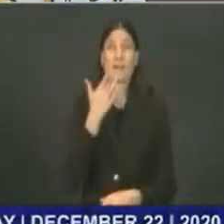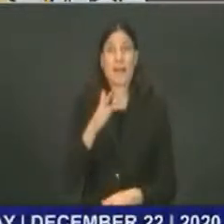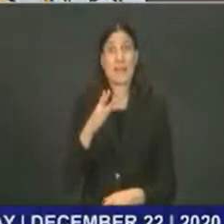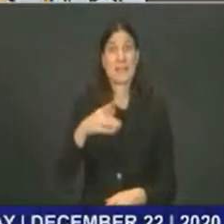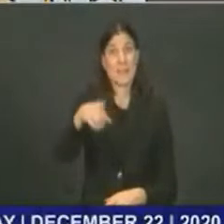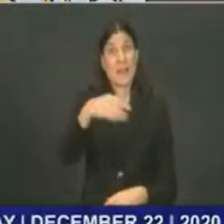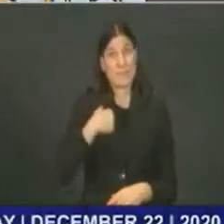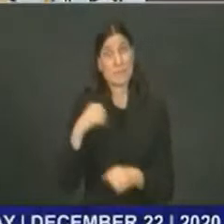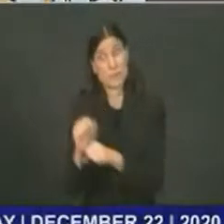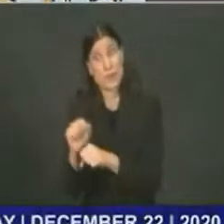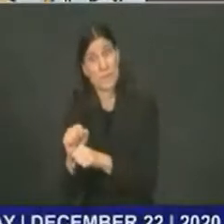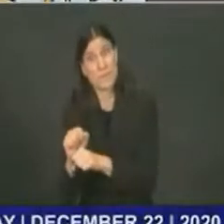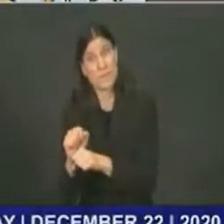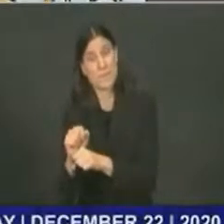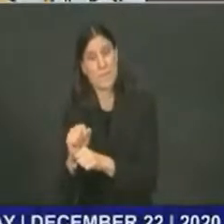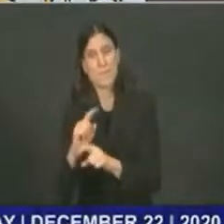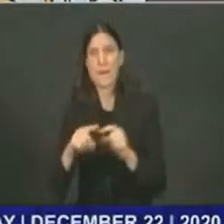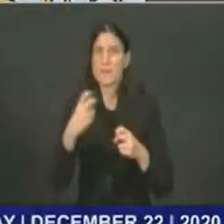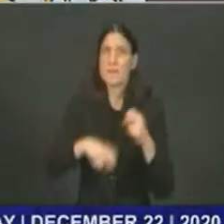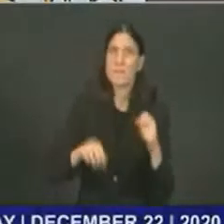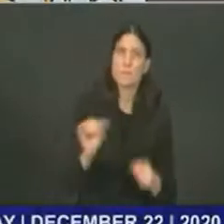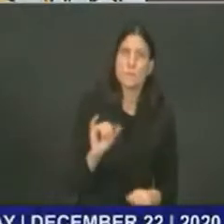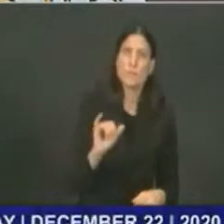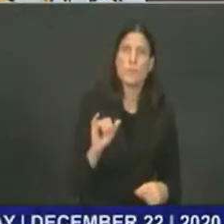Rhode Island, to all public employees,